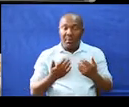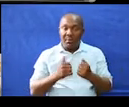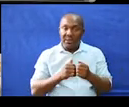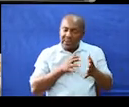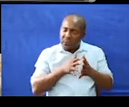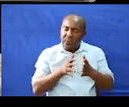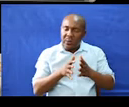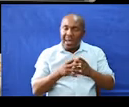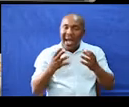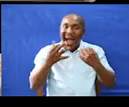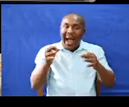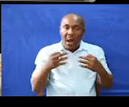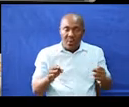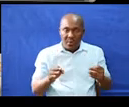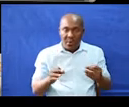be inherited.